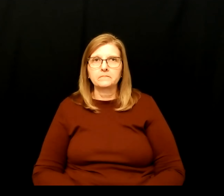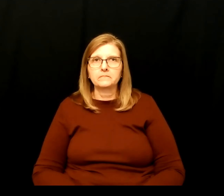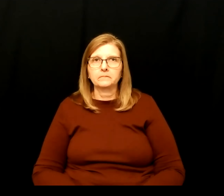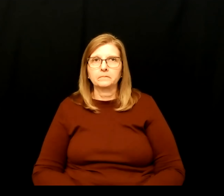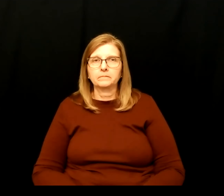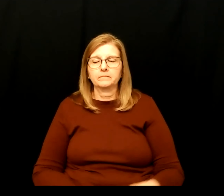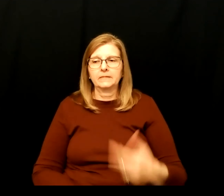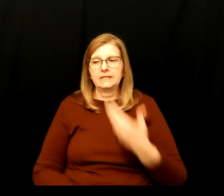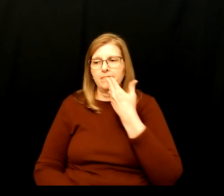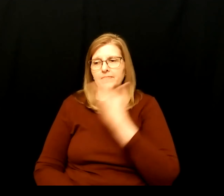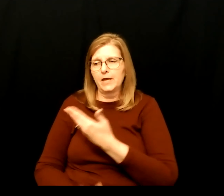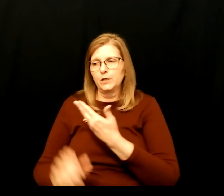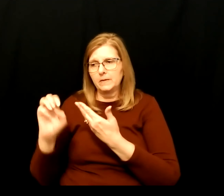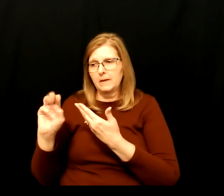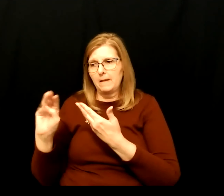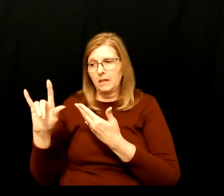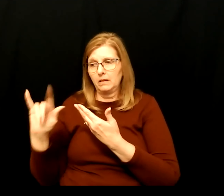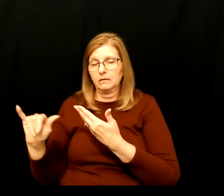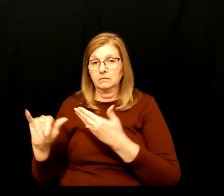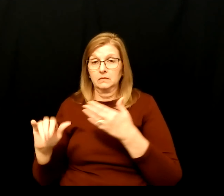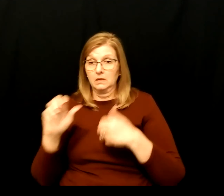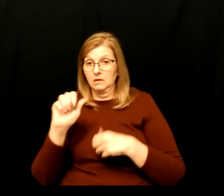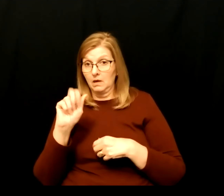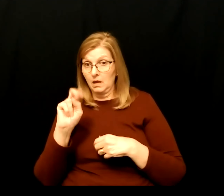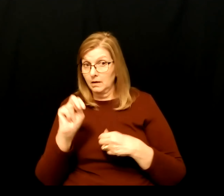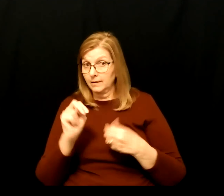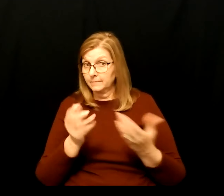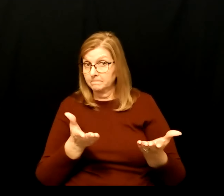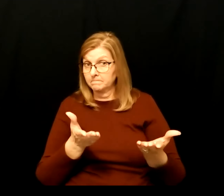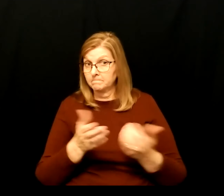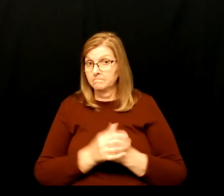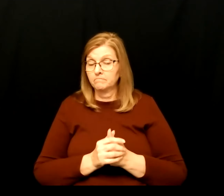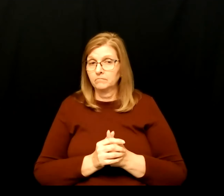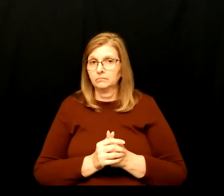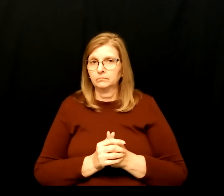Thank you, Emily. Anne, did you have Thank anything you want to share?